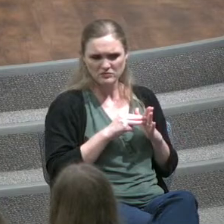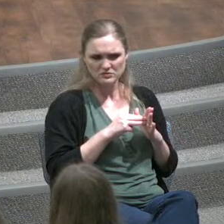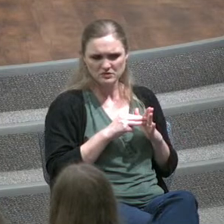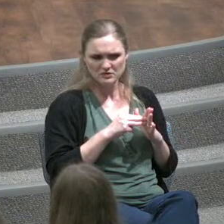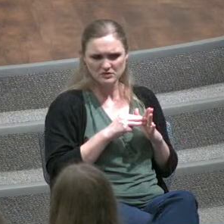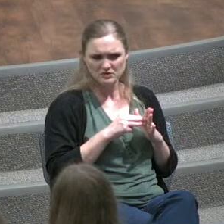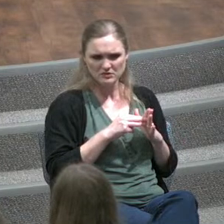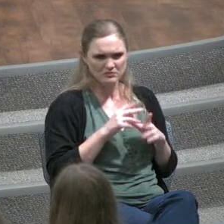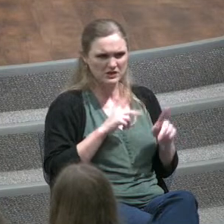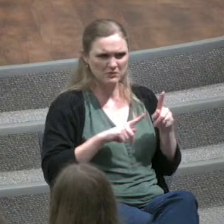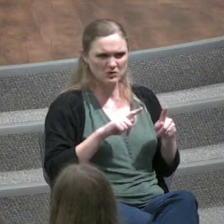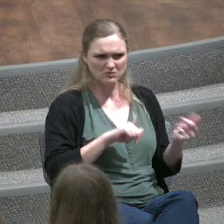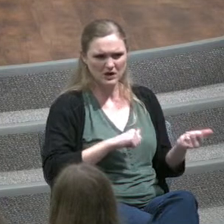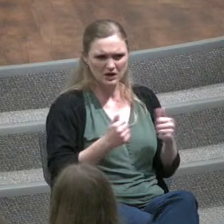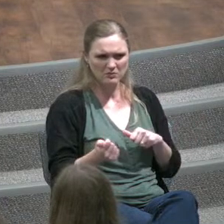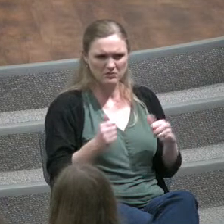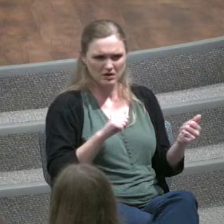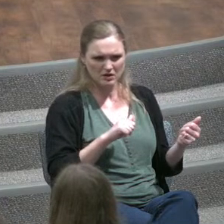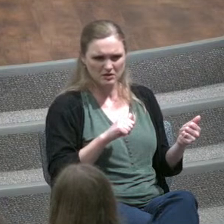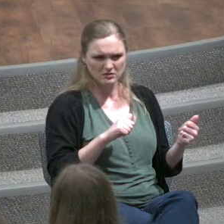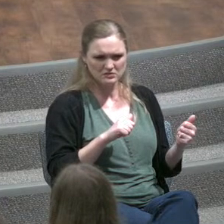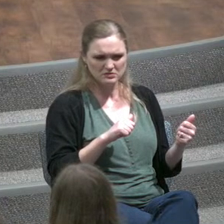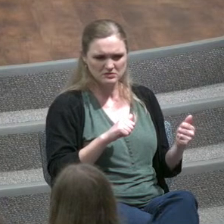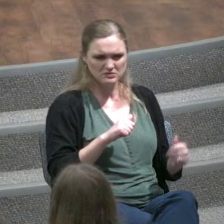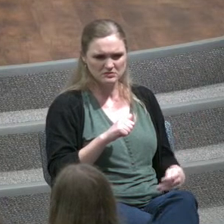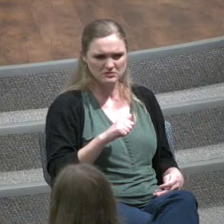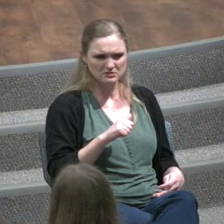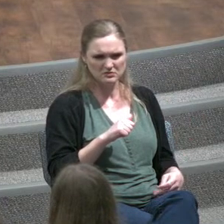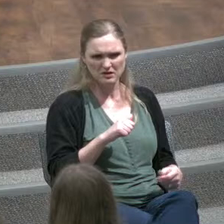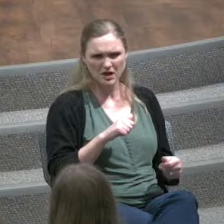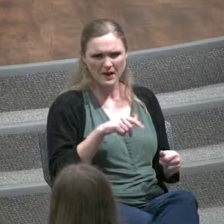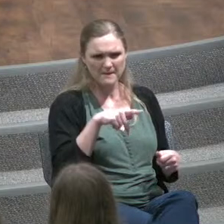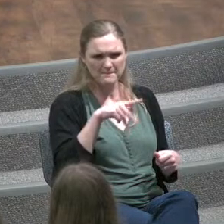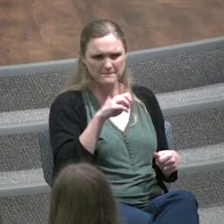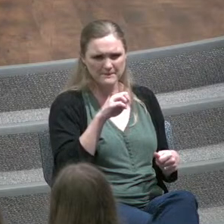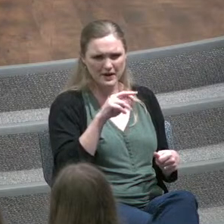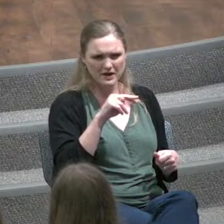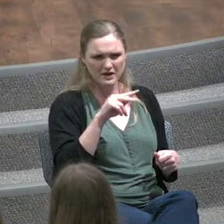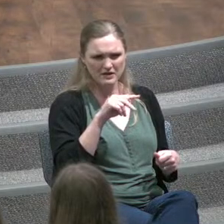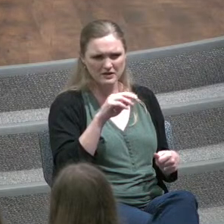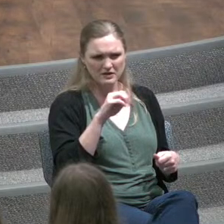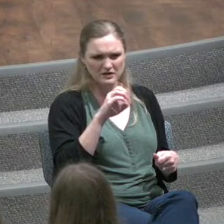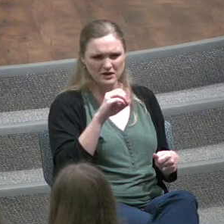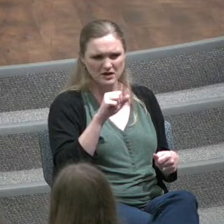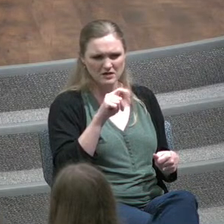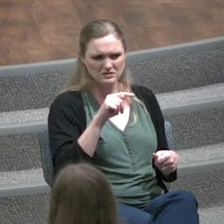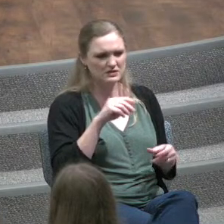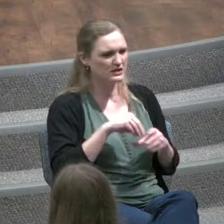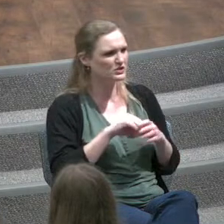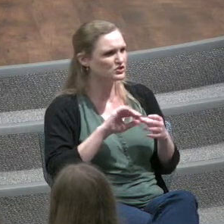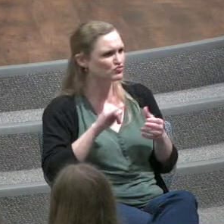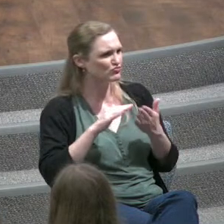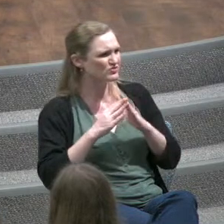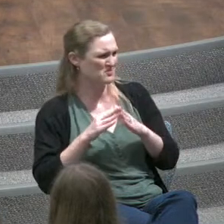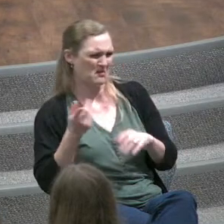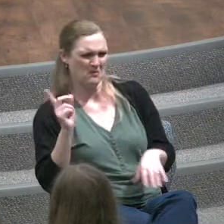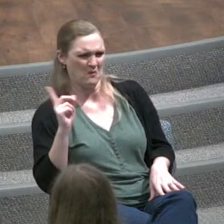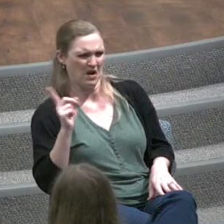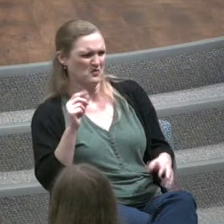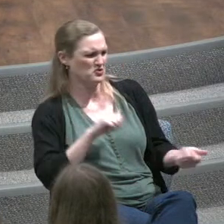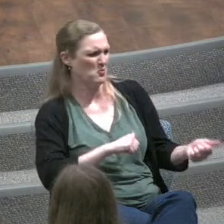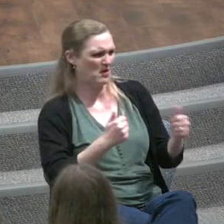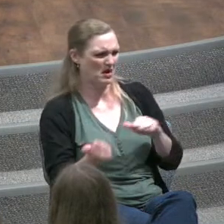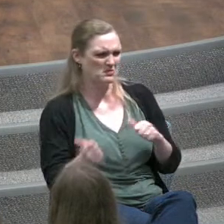3,000 have been baptized at Pentecost in Jerusalem? Where would